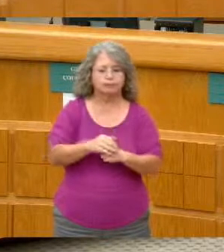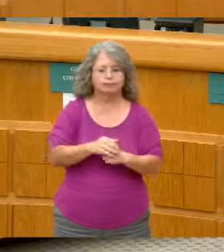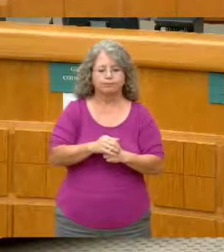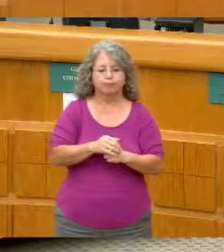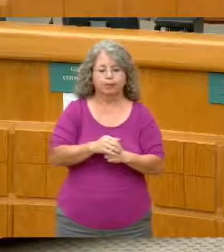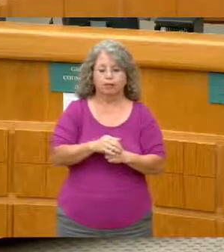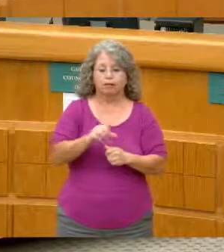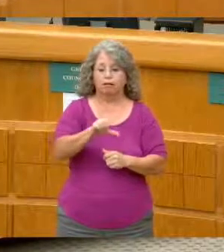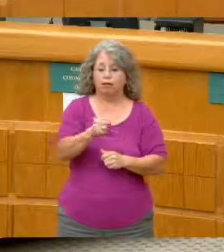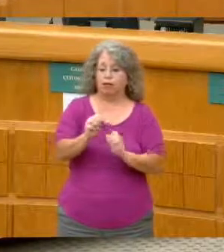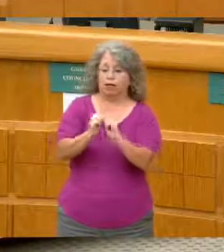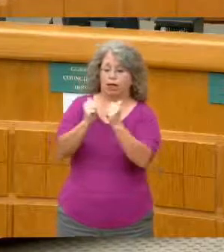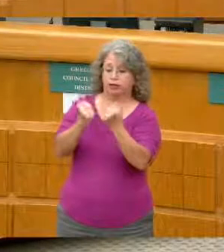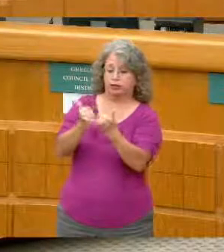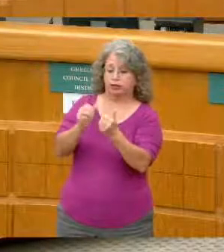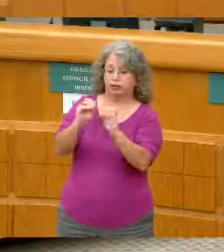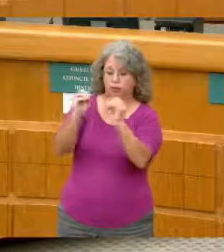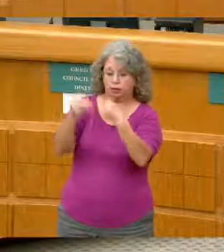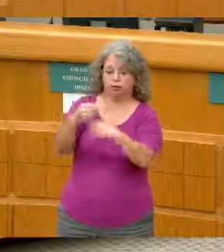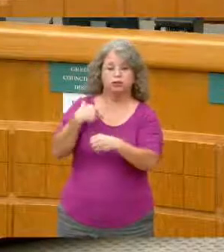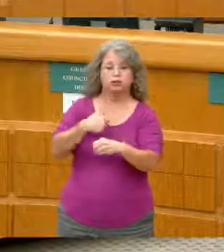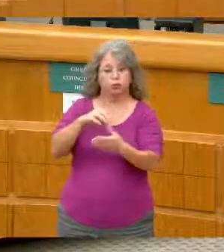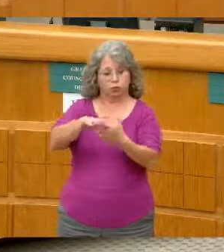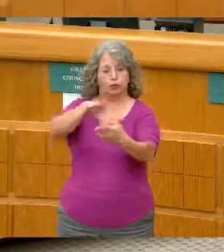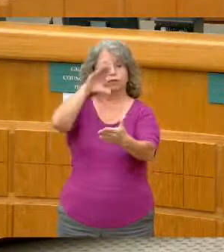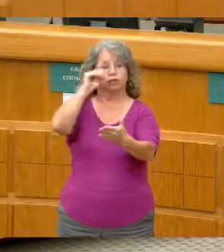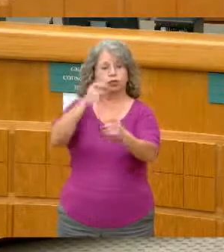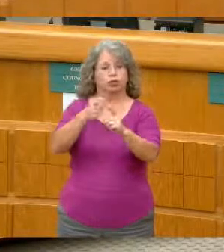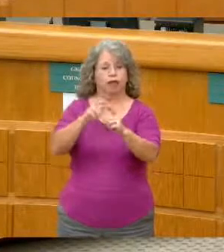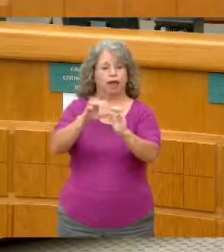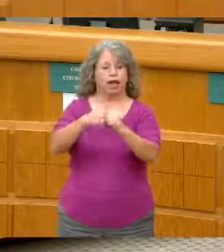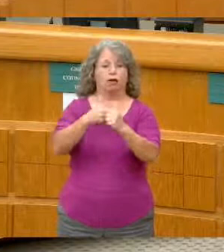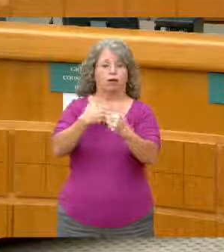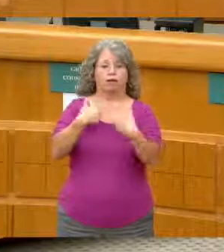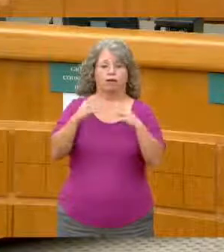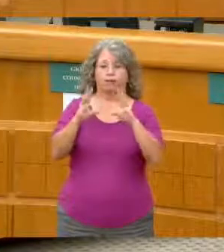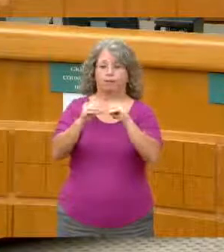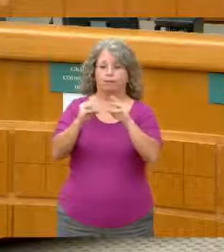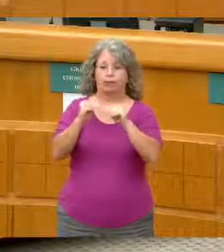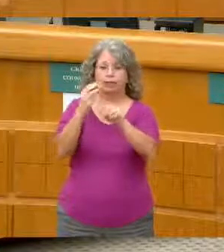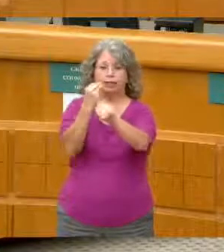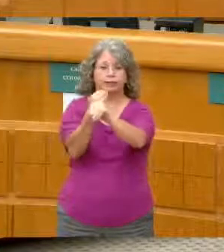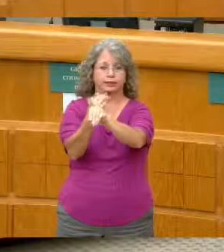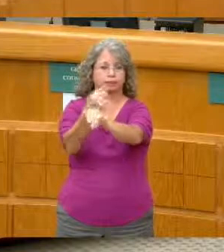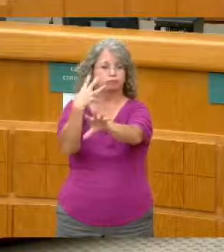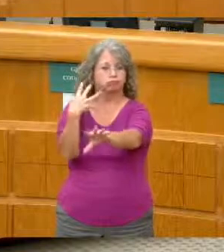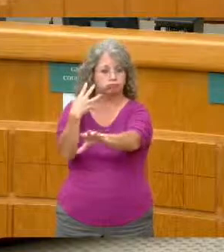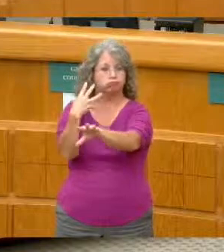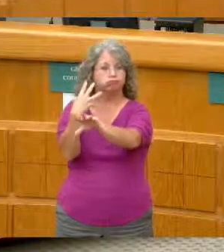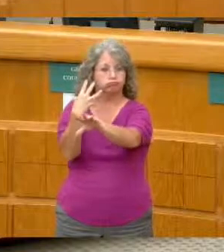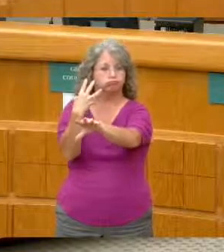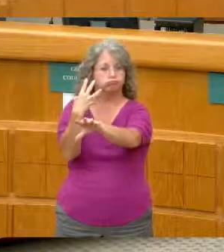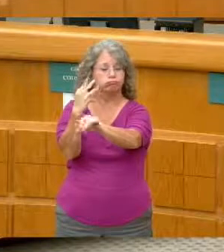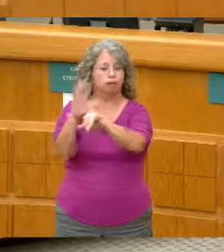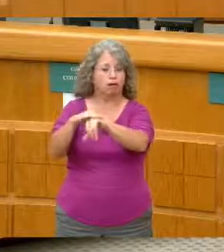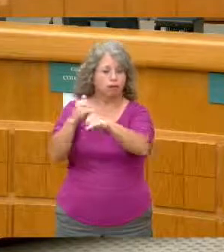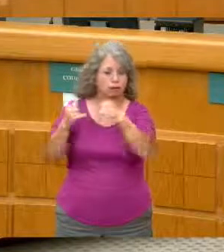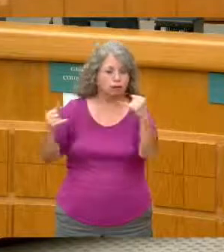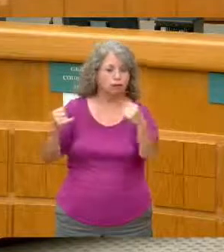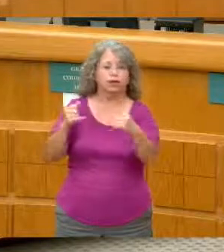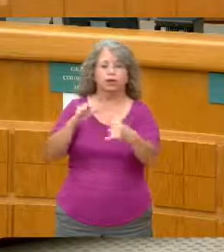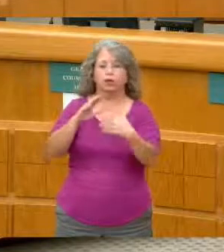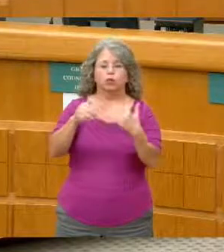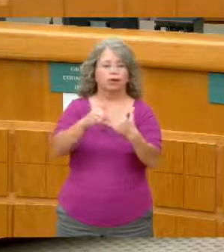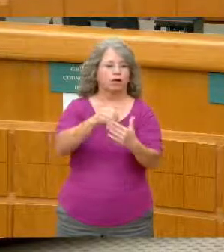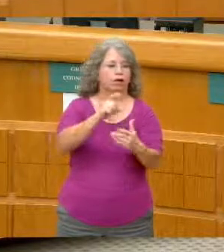Texas guidance. As organizations, we have learned to hold meetings and gatherings virtually. We have all had